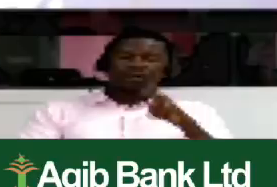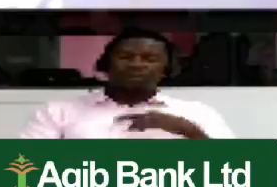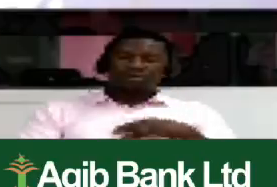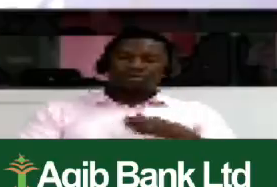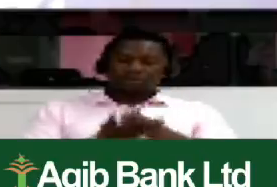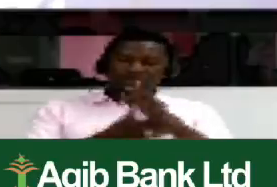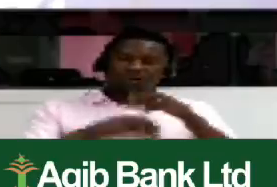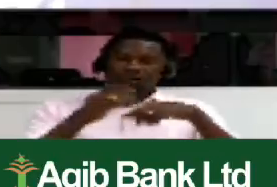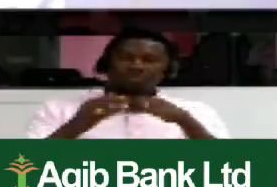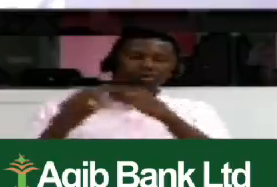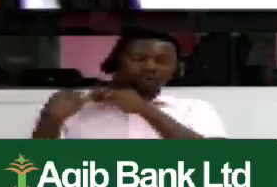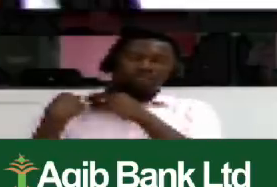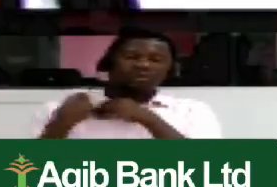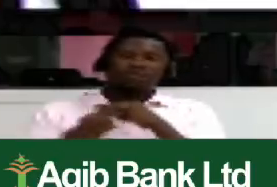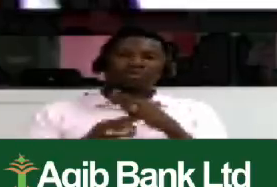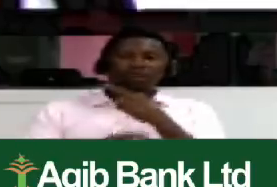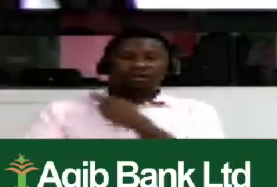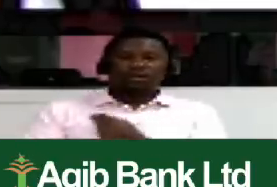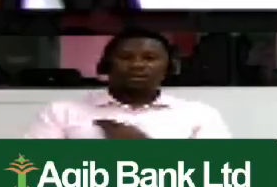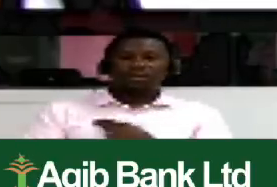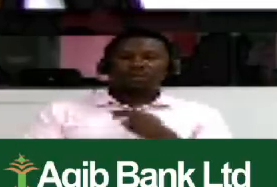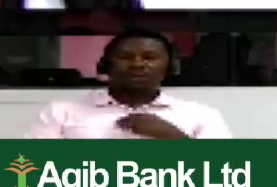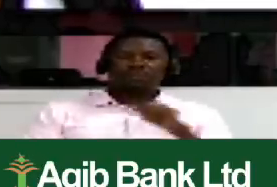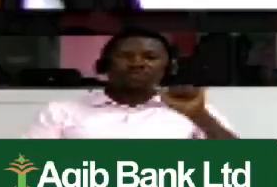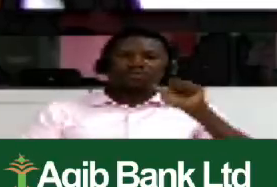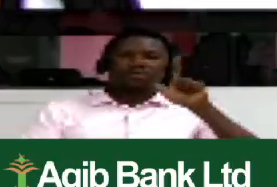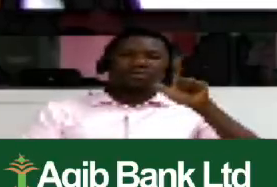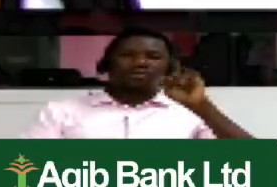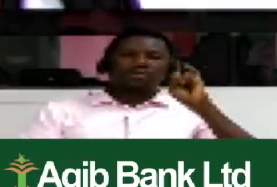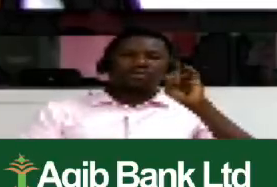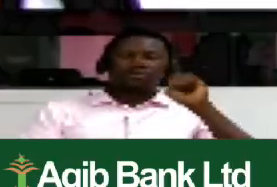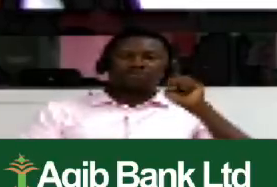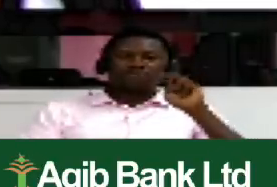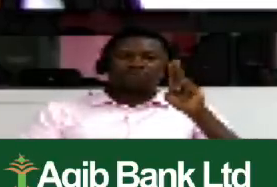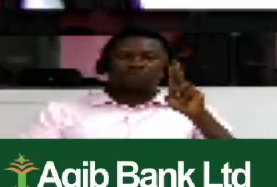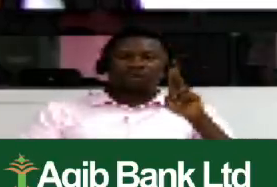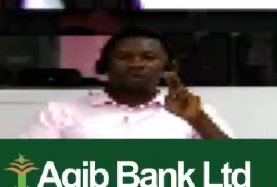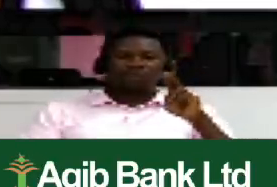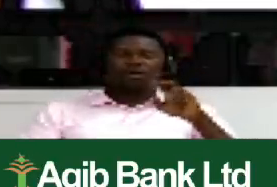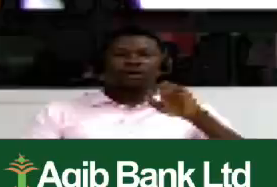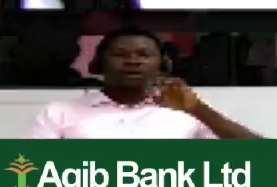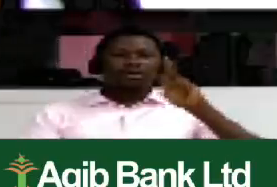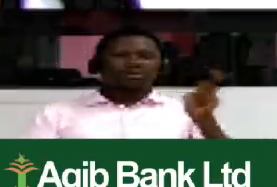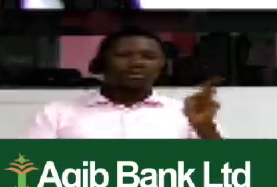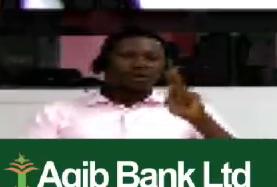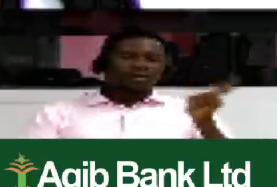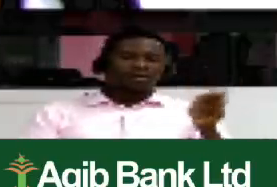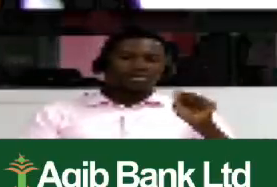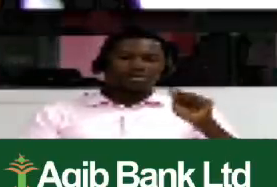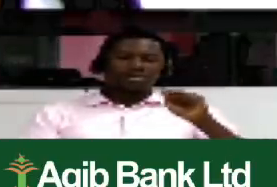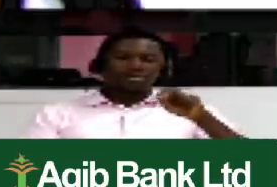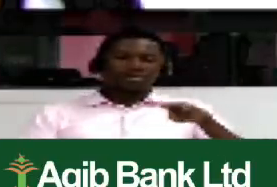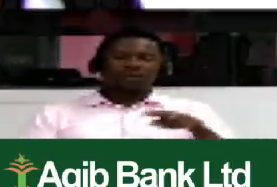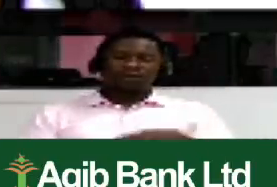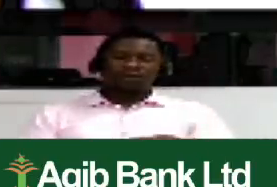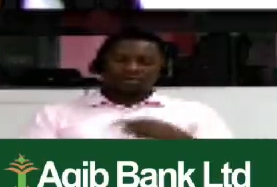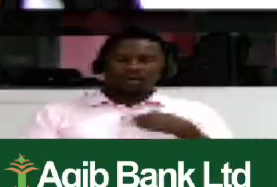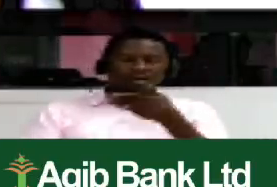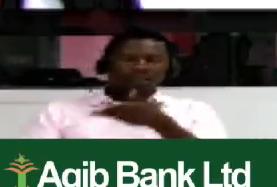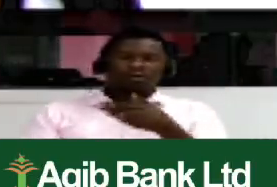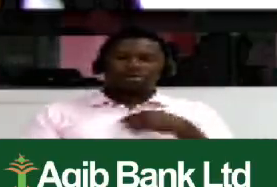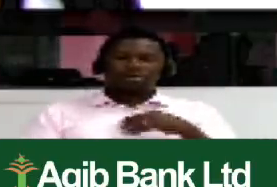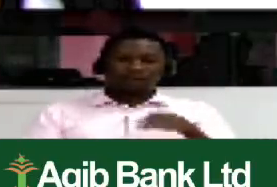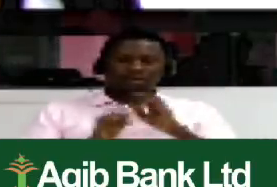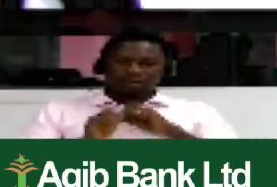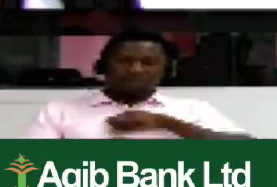Easter. That is Aliu Khan. Aliu Khan. And I then took it upon myself because I was a HTC student. I was supposed to